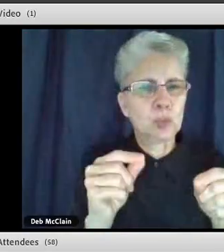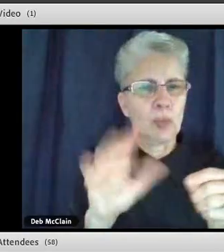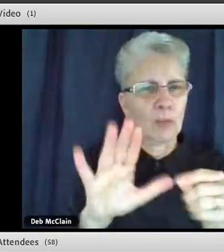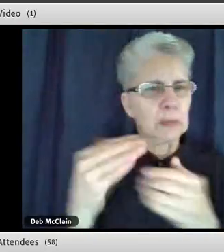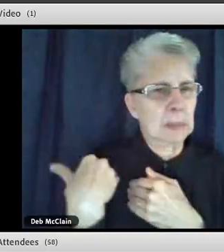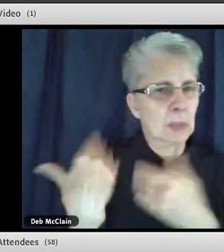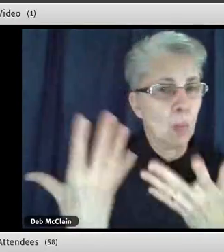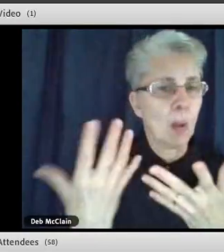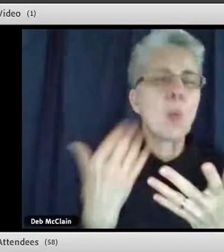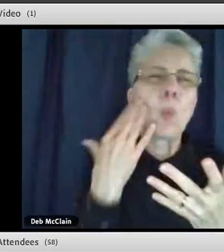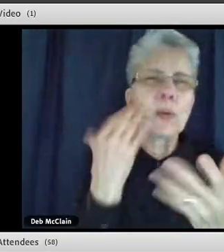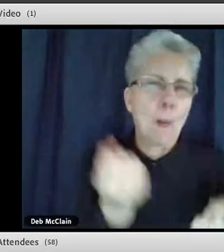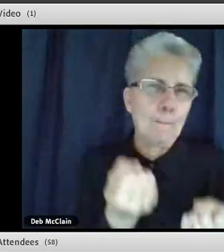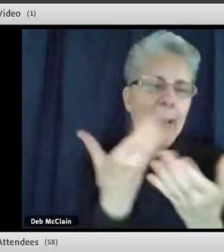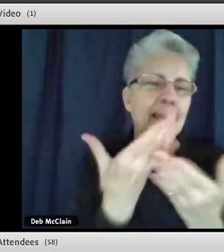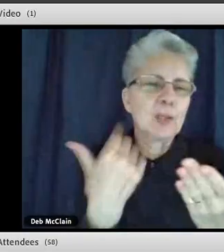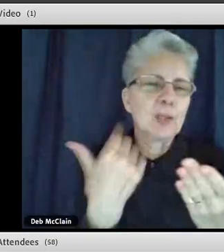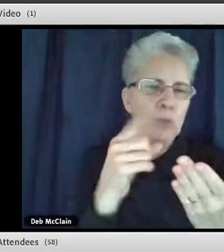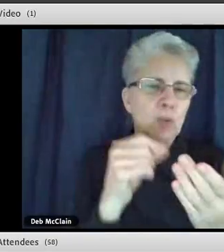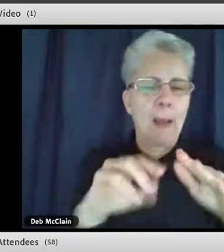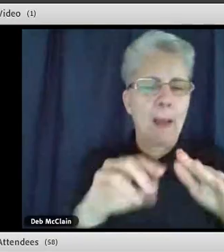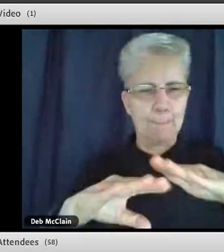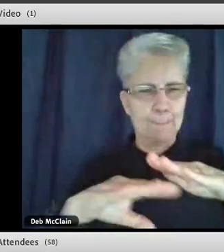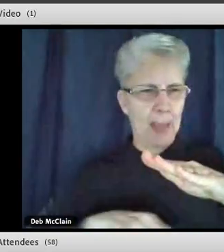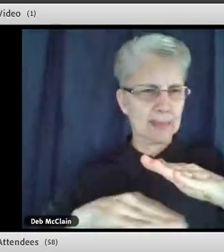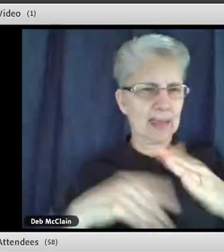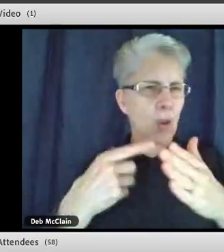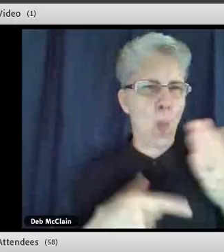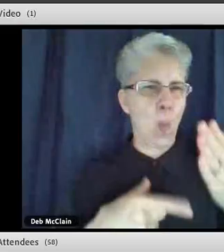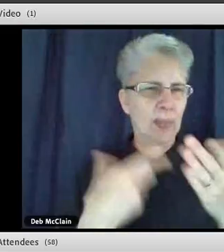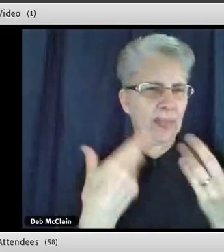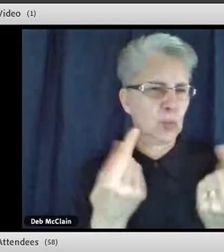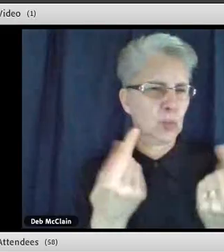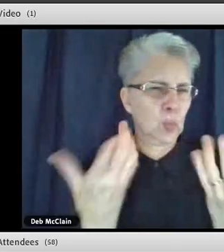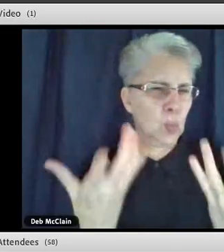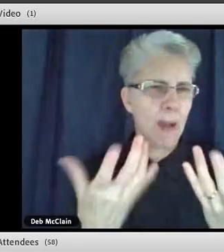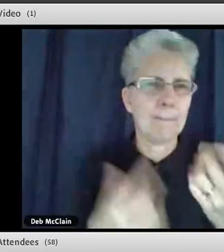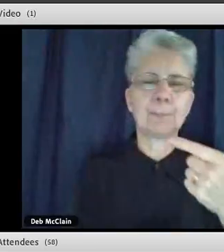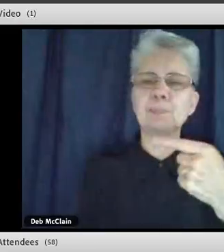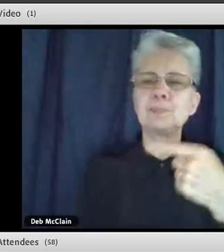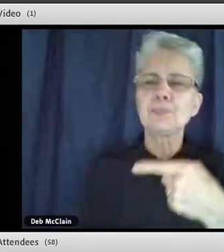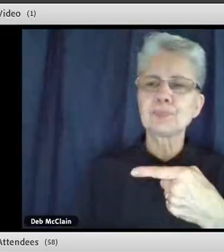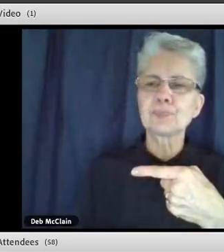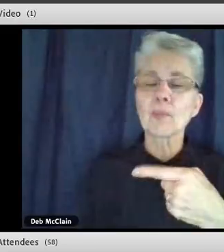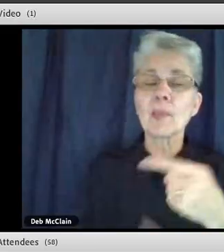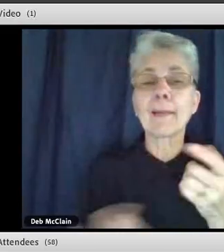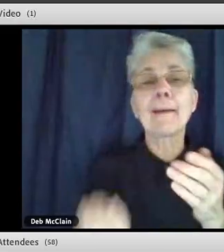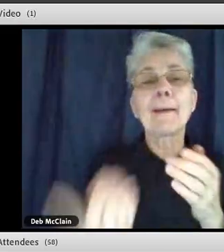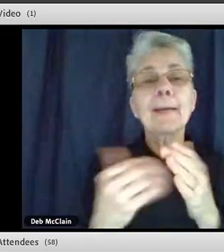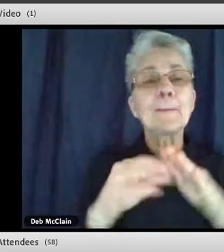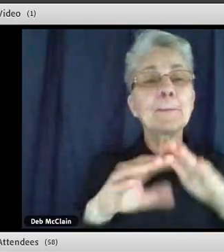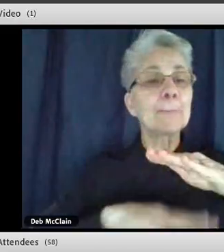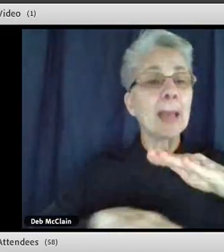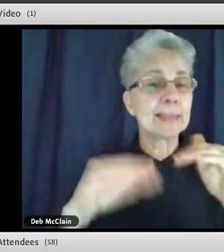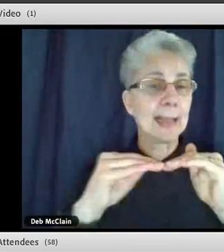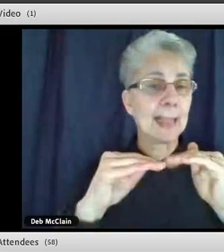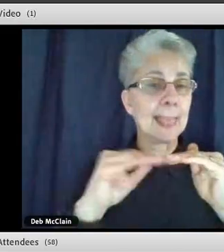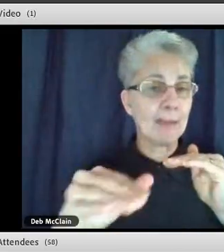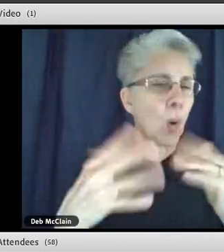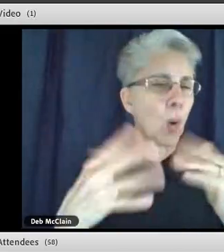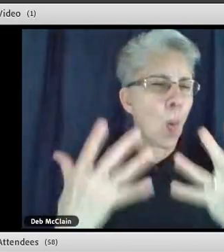basic level, what does a cataloger do? Okay, so once again, at the basic level, what a cataloger does